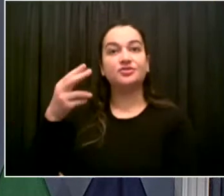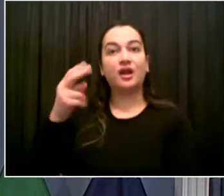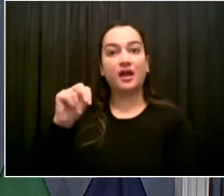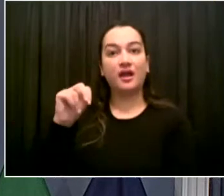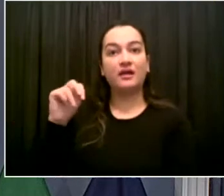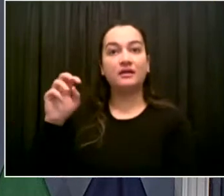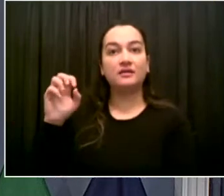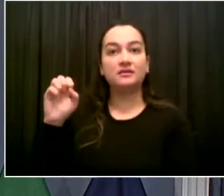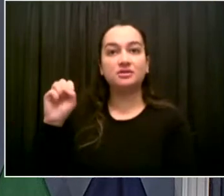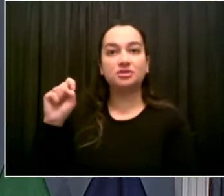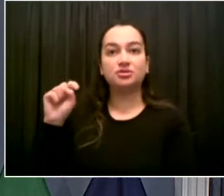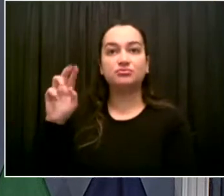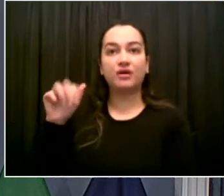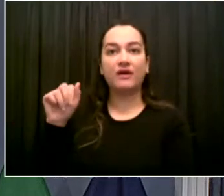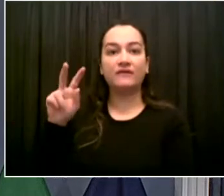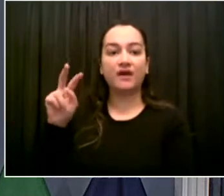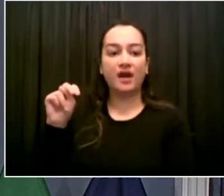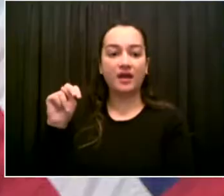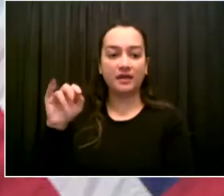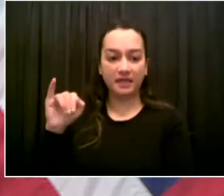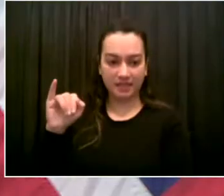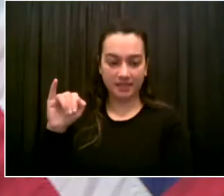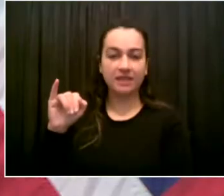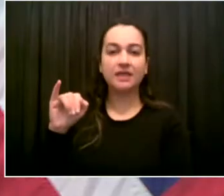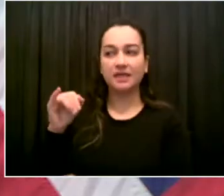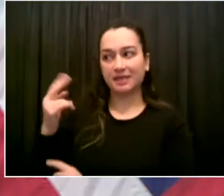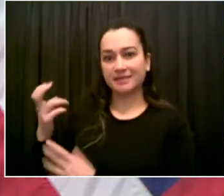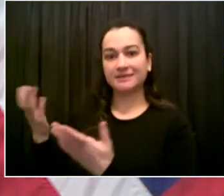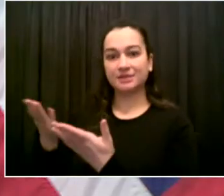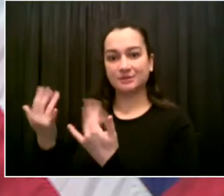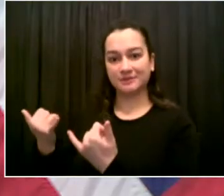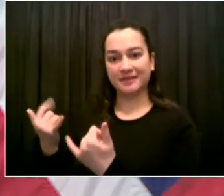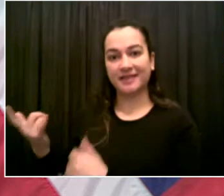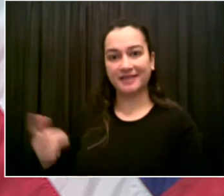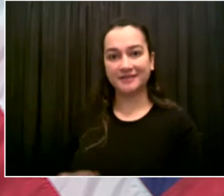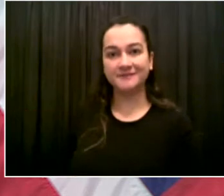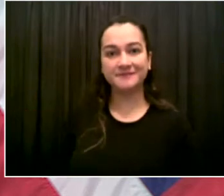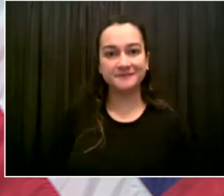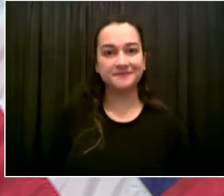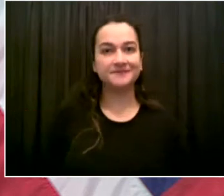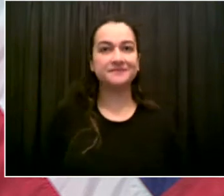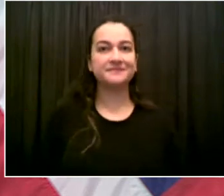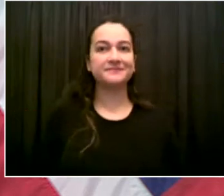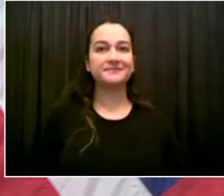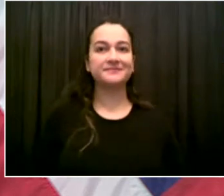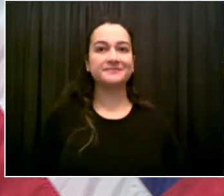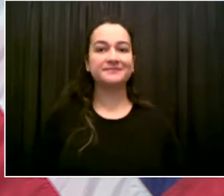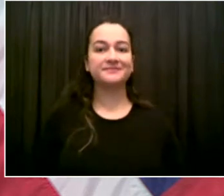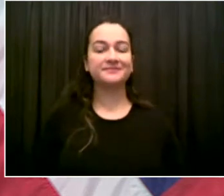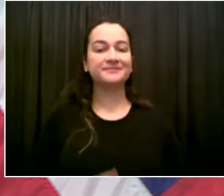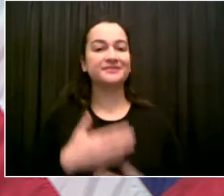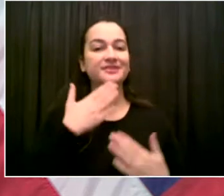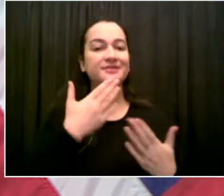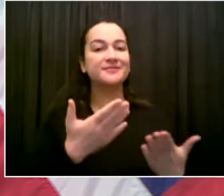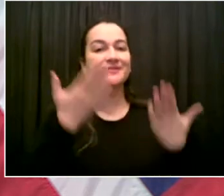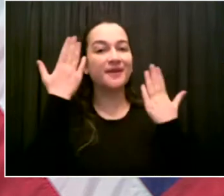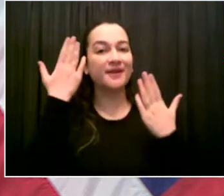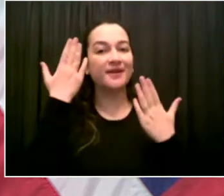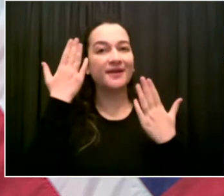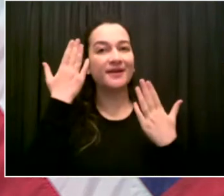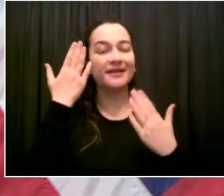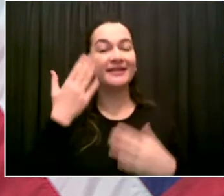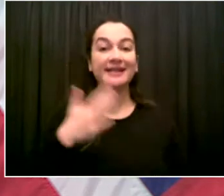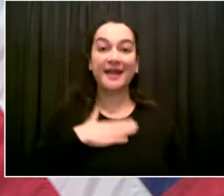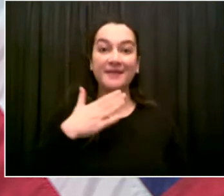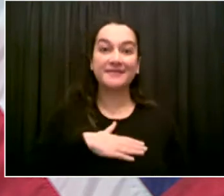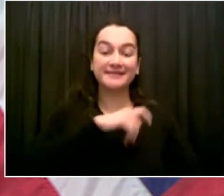Thank you, sir. Good morning and happy St. Patrick's Day. Thank you, Mayor de Blasio and Deputy Mayor Anglin, for the opportunity to come